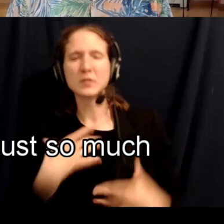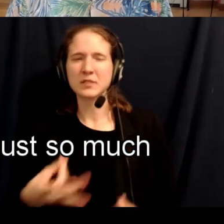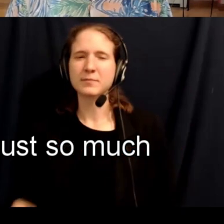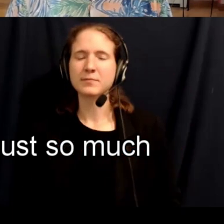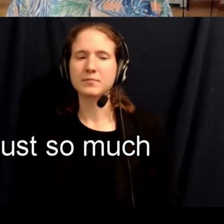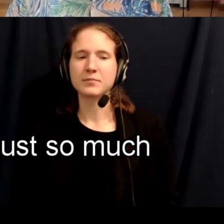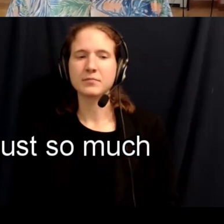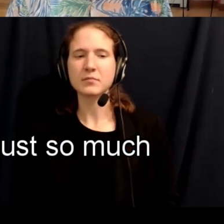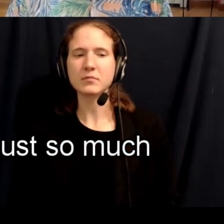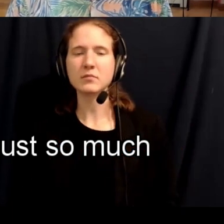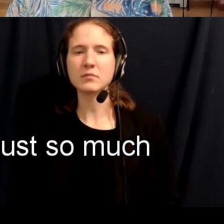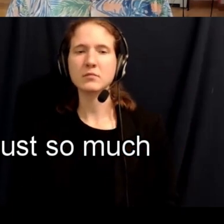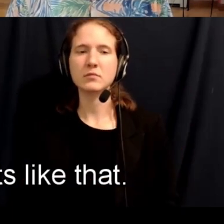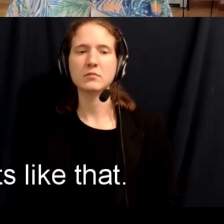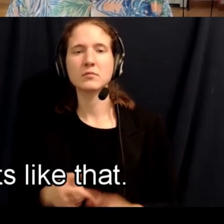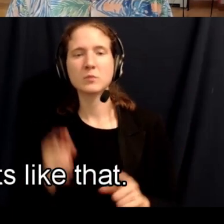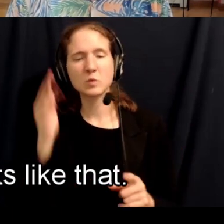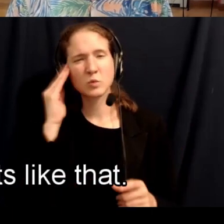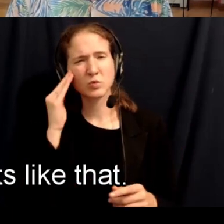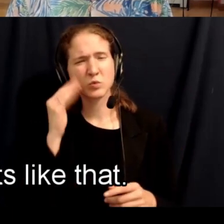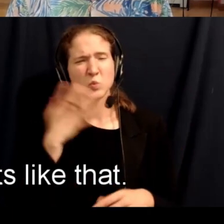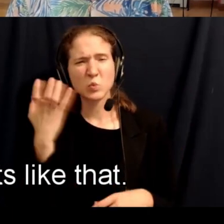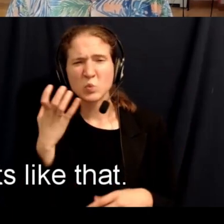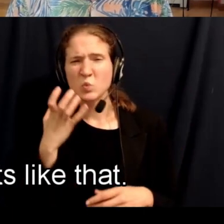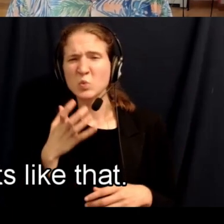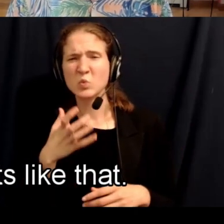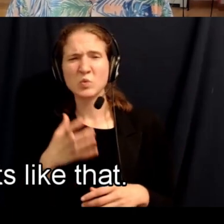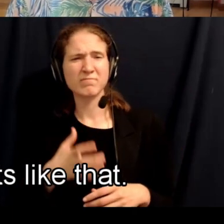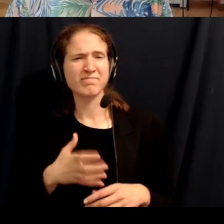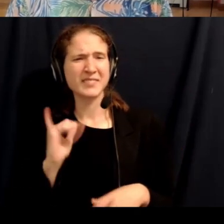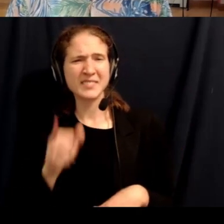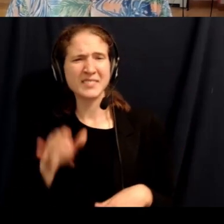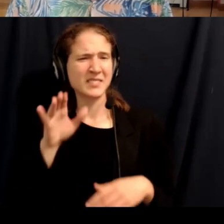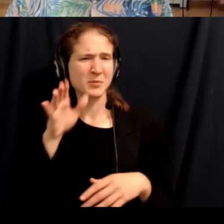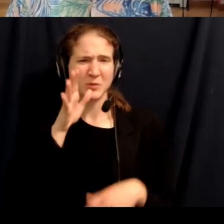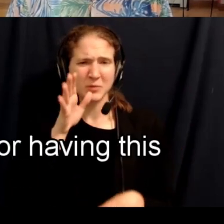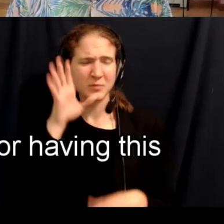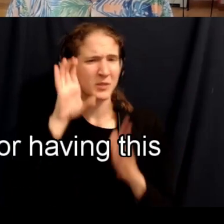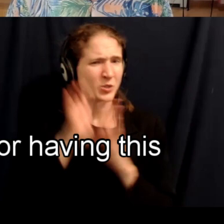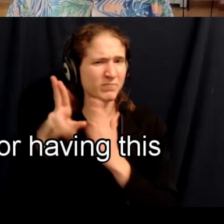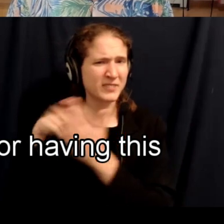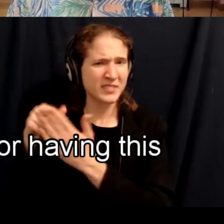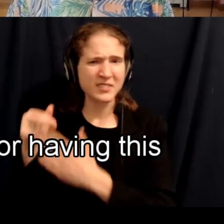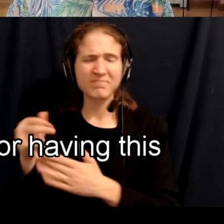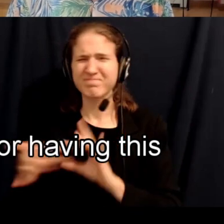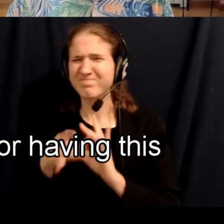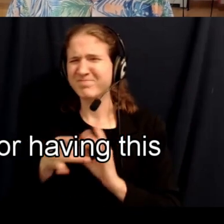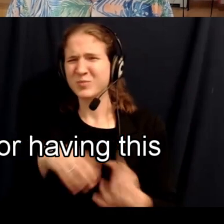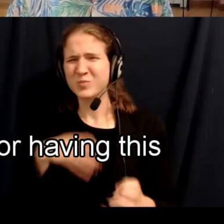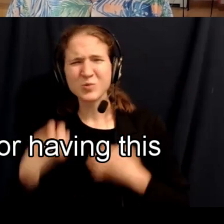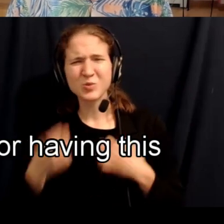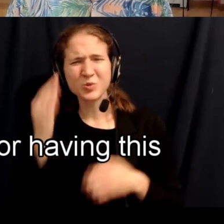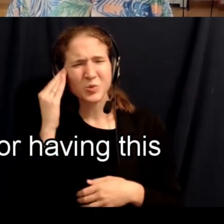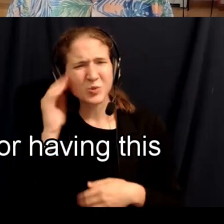it's there's just so much emotion attached to doing portraits like that. Really knowing the person,